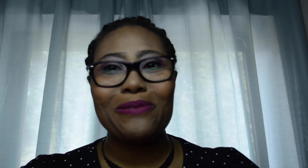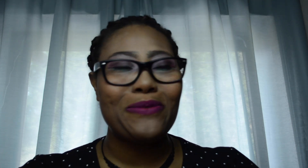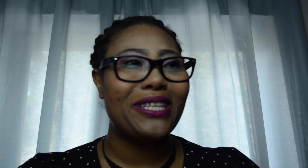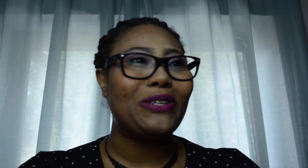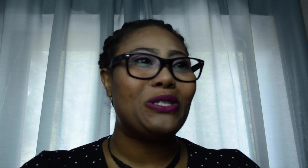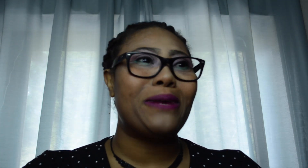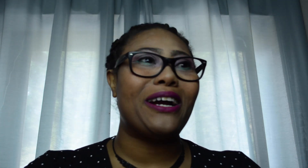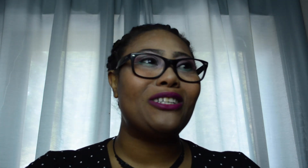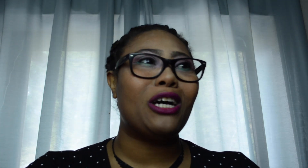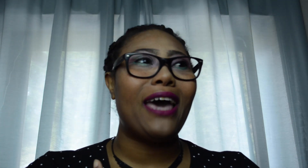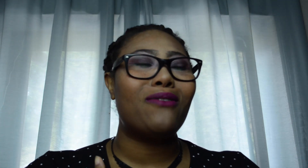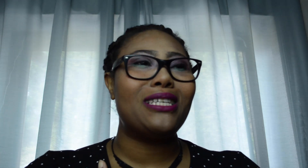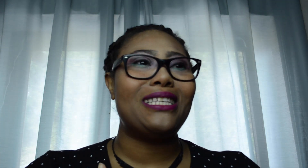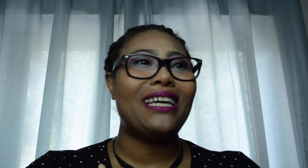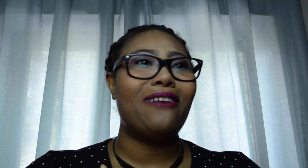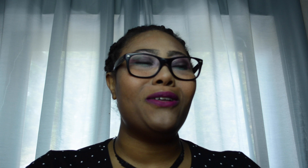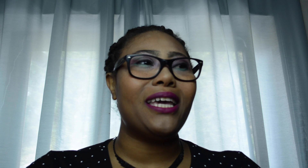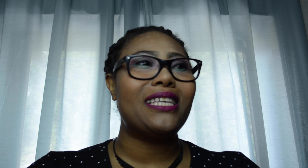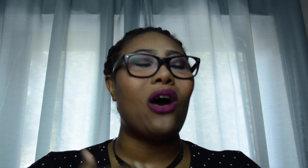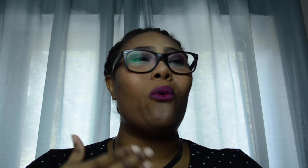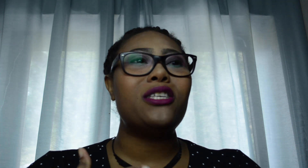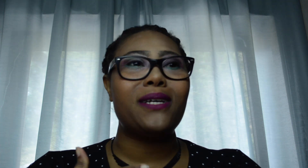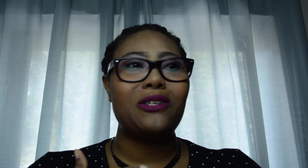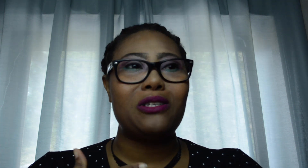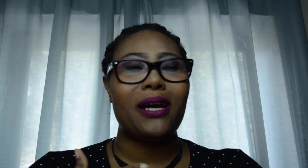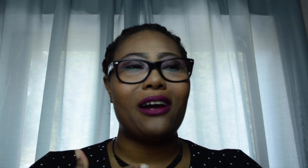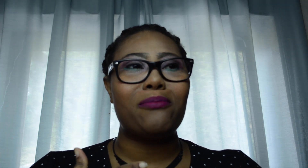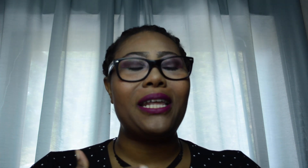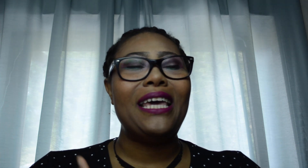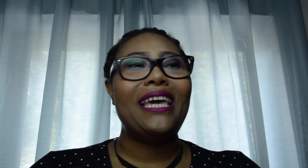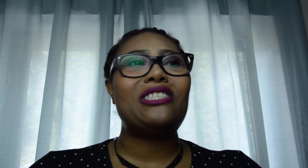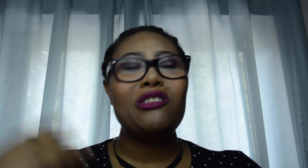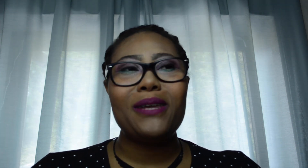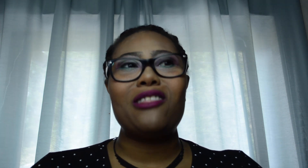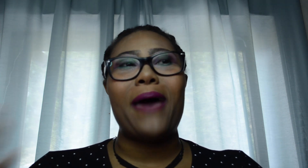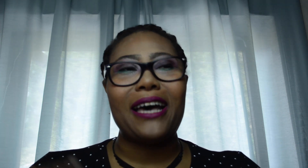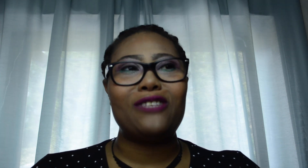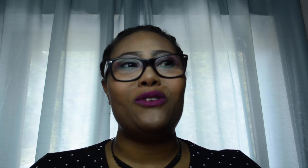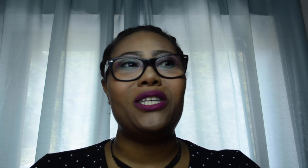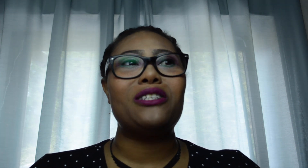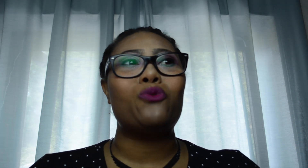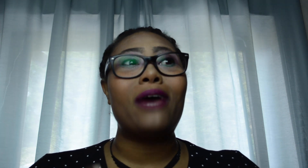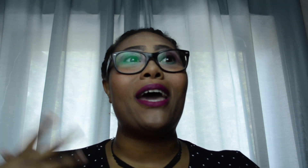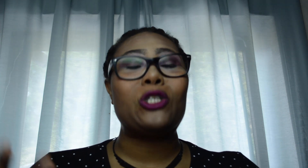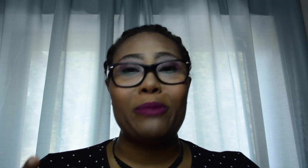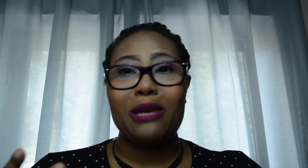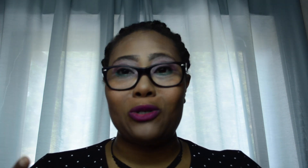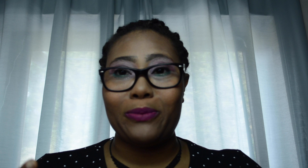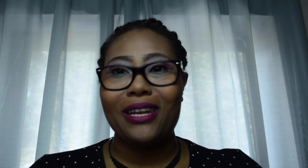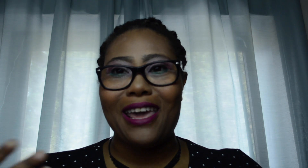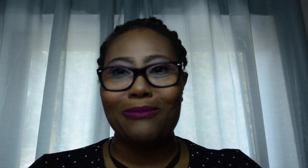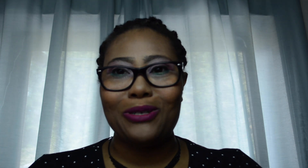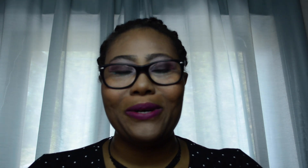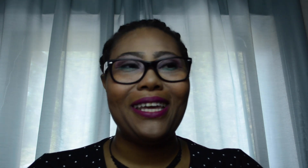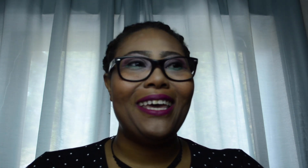this is something really close to my heart. Child advocacy, I feel like, has always been close to my heart, but it's only been in the past few years where I've actually been able